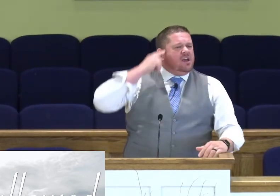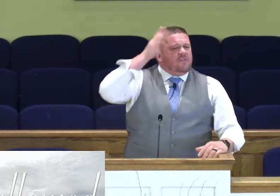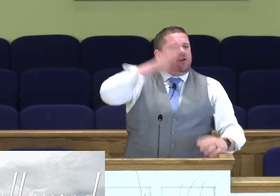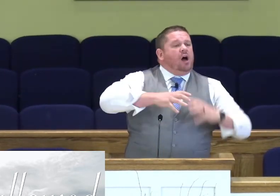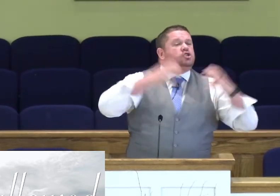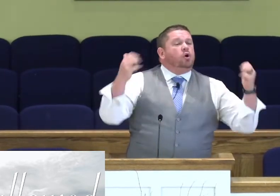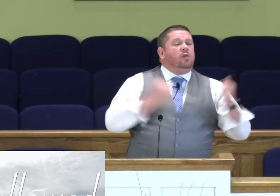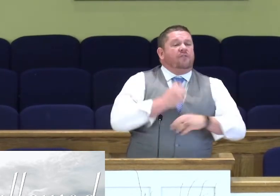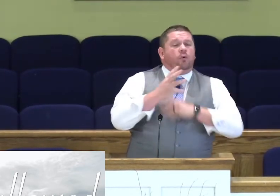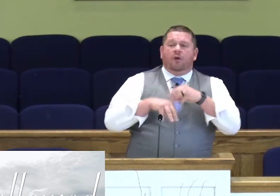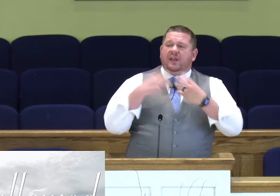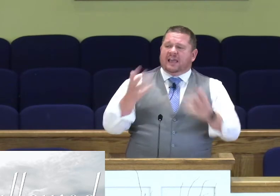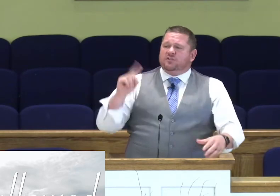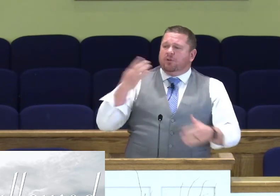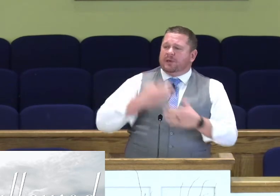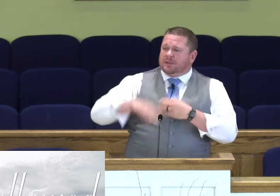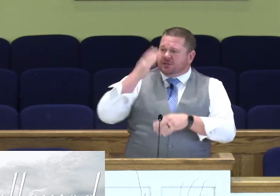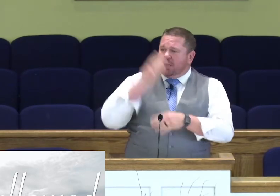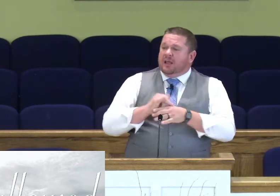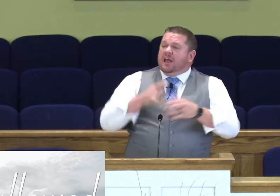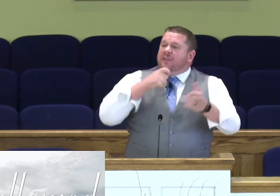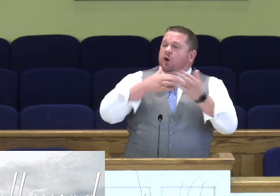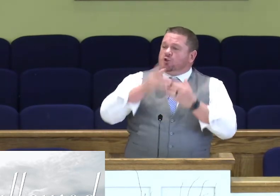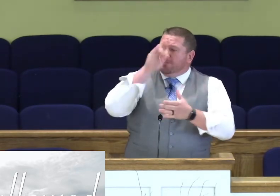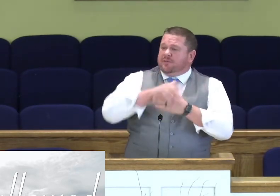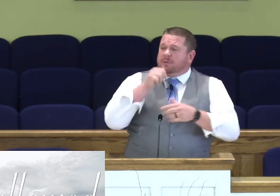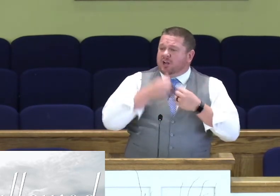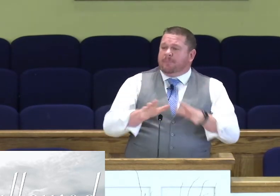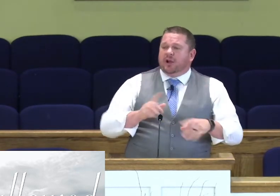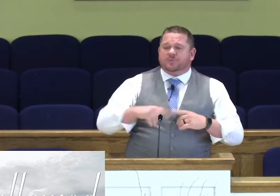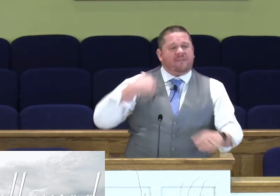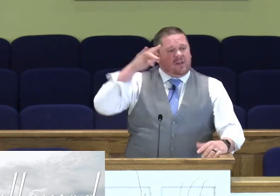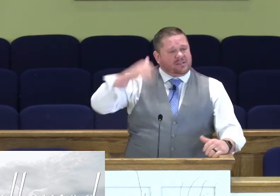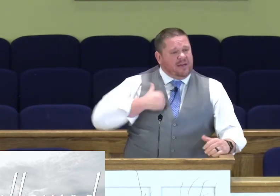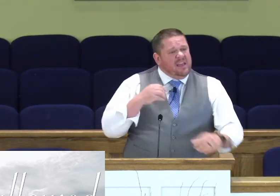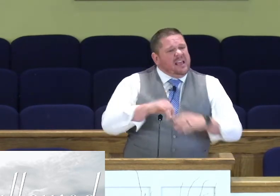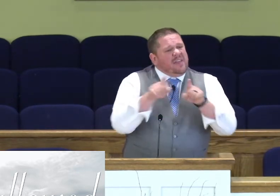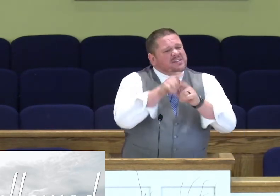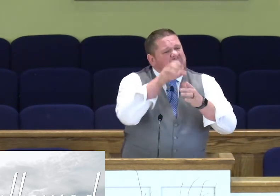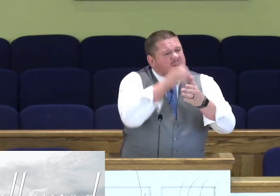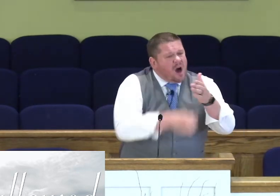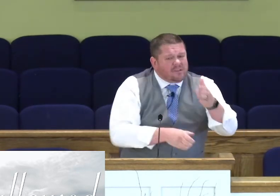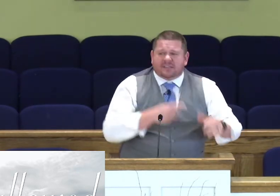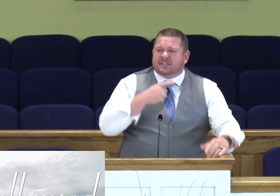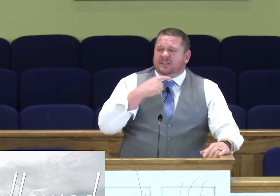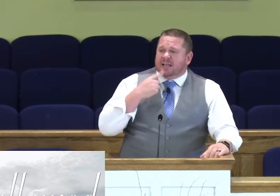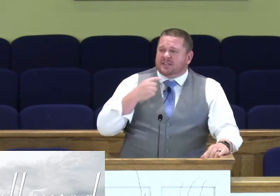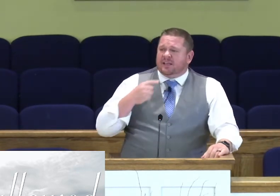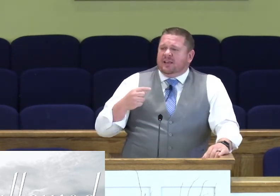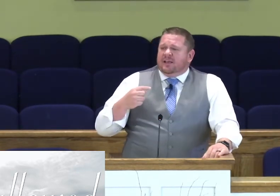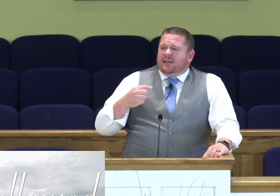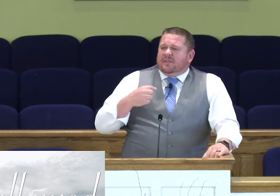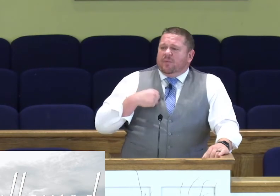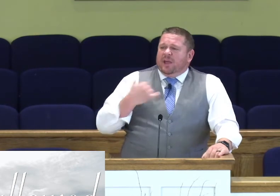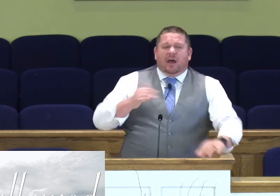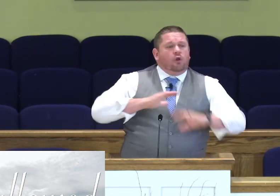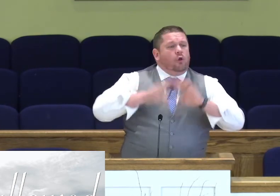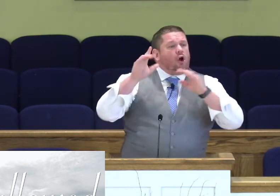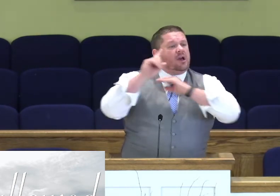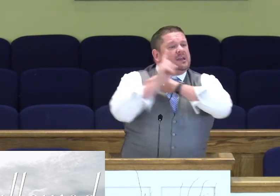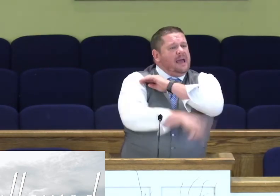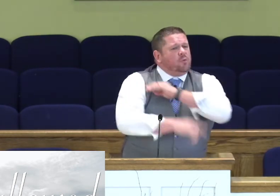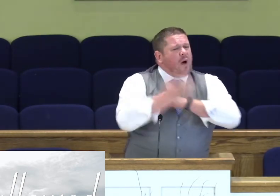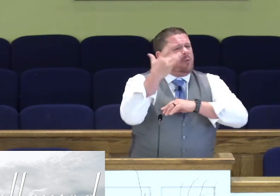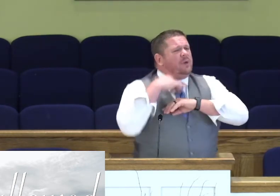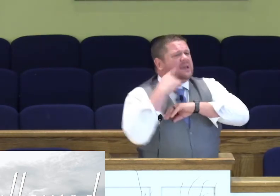holiness. For God so loved the world that he gave his only begotten son, that whosoever believes in him shall not perish but have everlasting life. In that same context, it says that we are now no